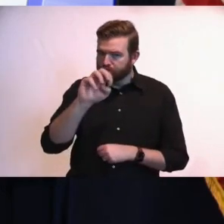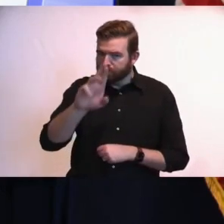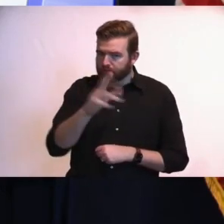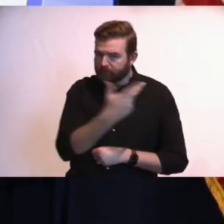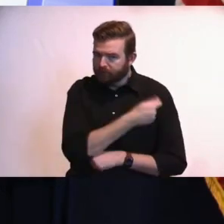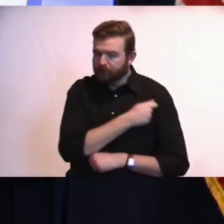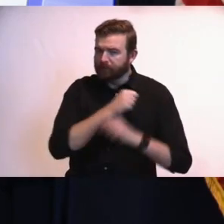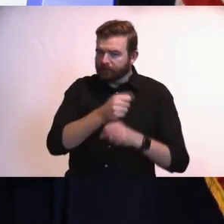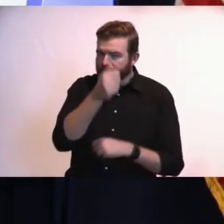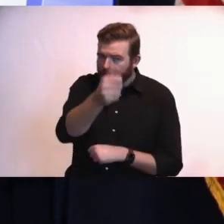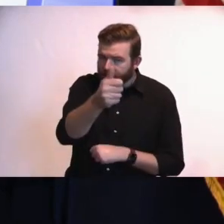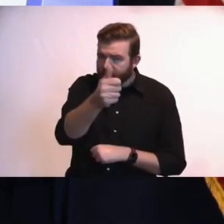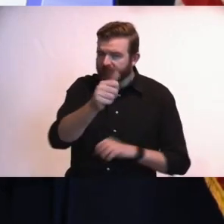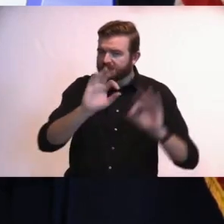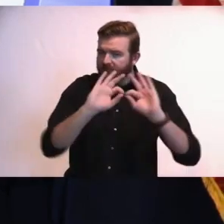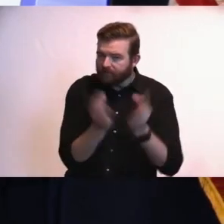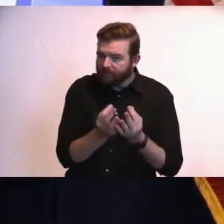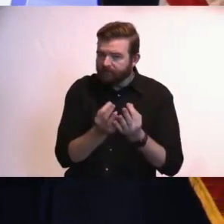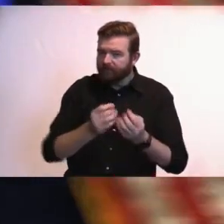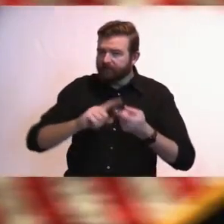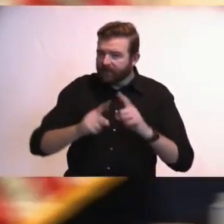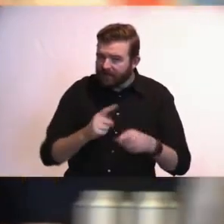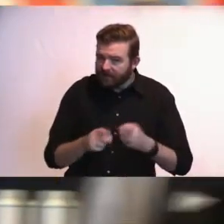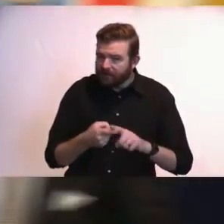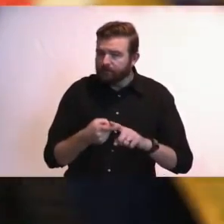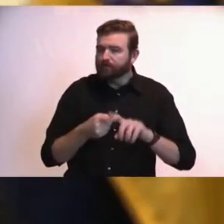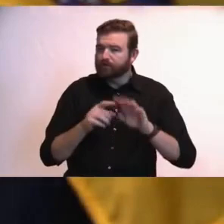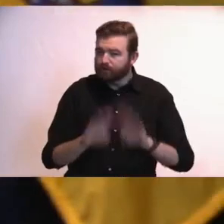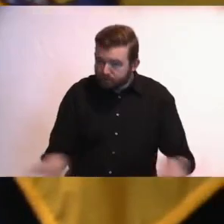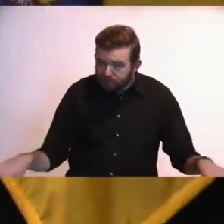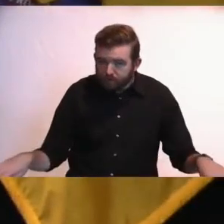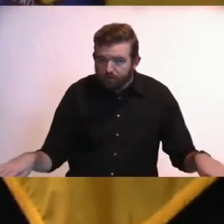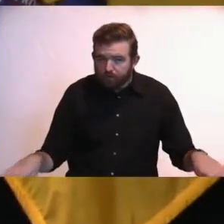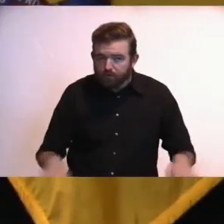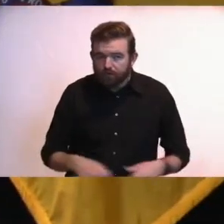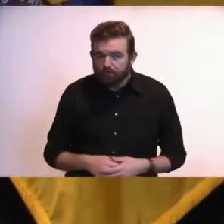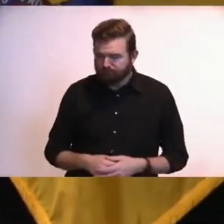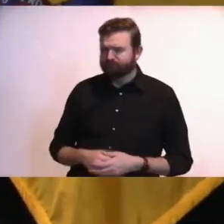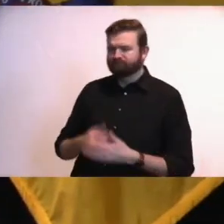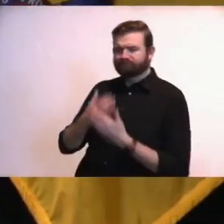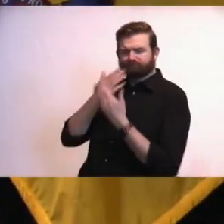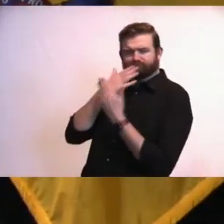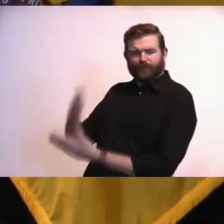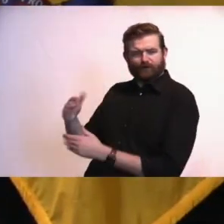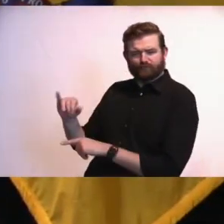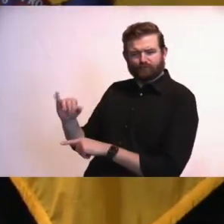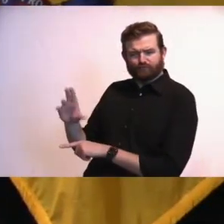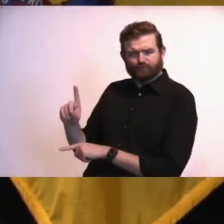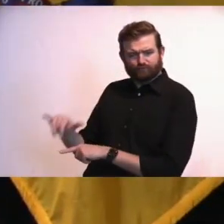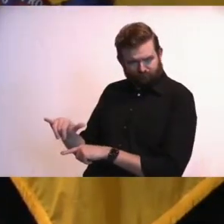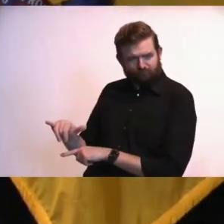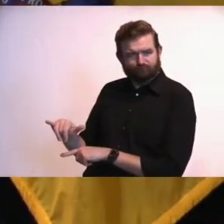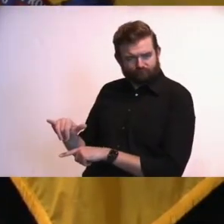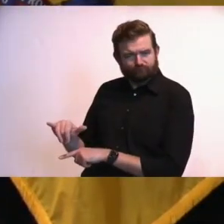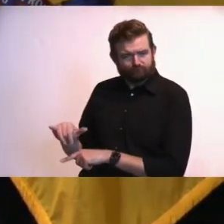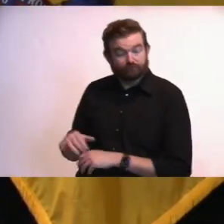and most importantly, our children. Thank you. Judy, thank you for everything as always. It's a sad moment when we're